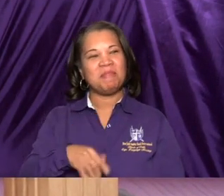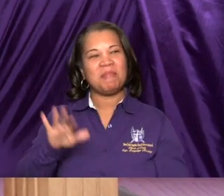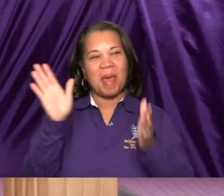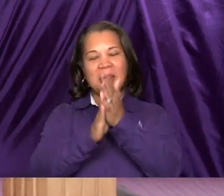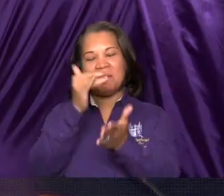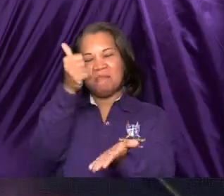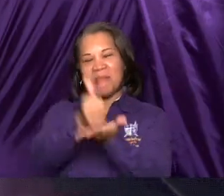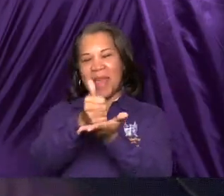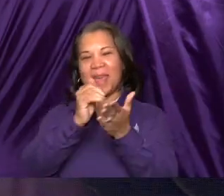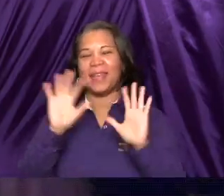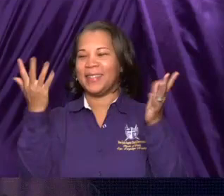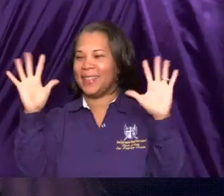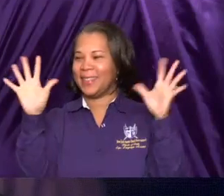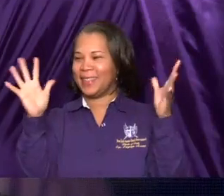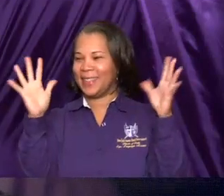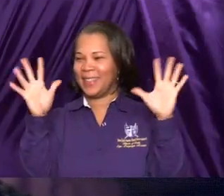Amen.